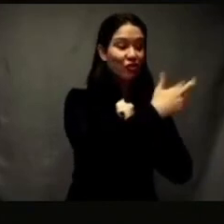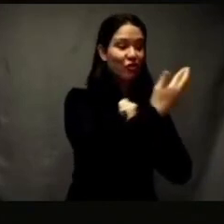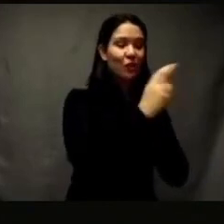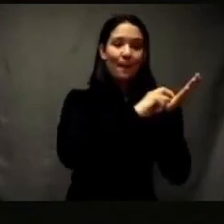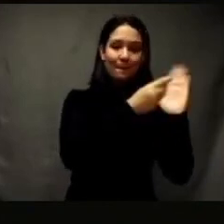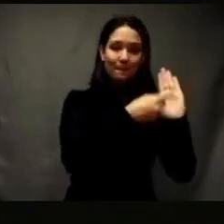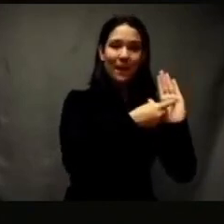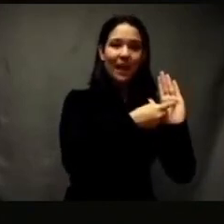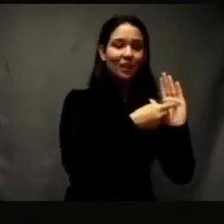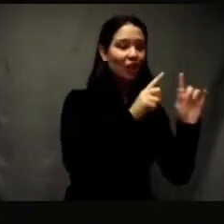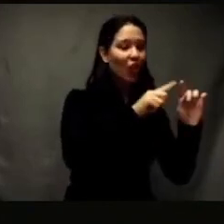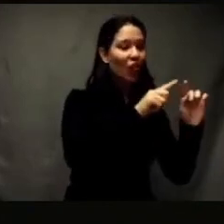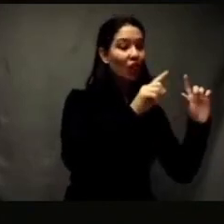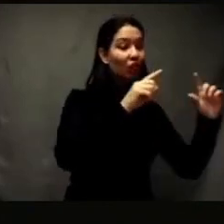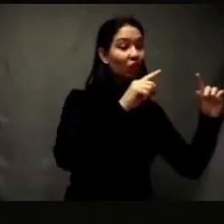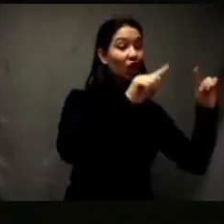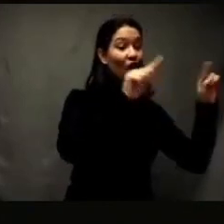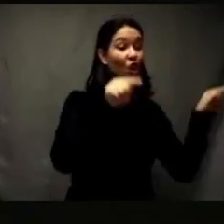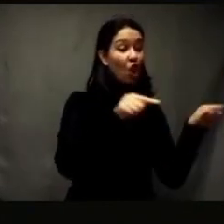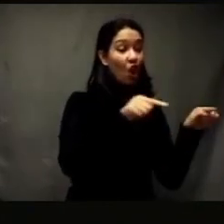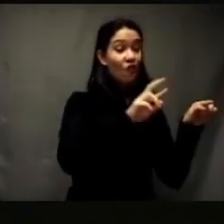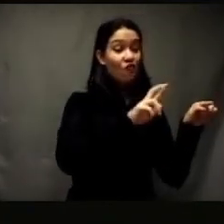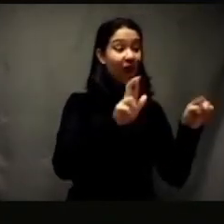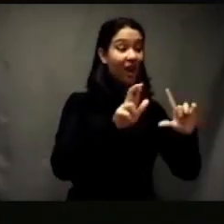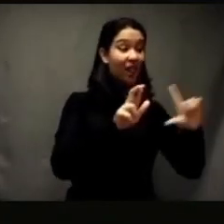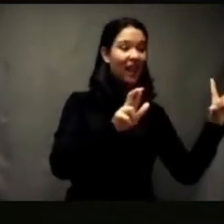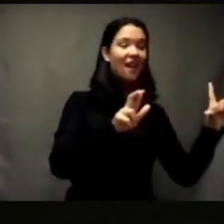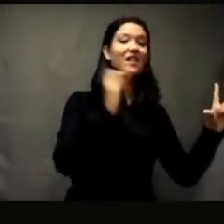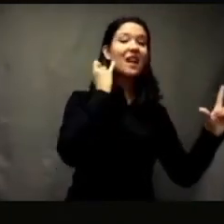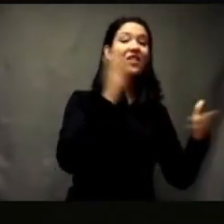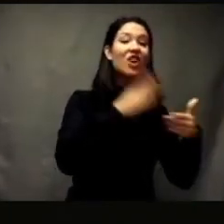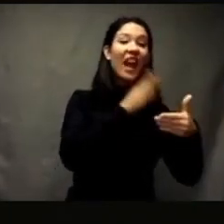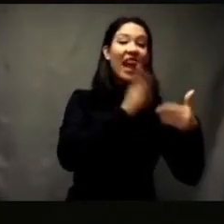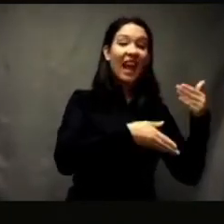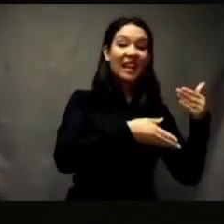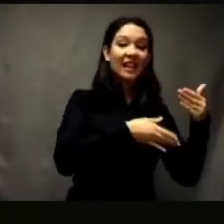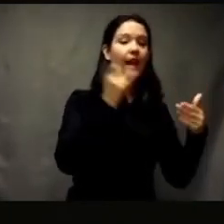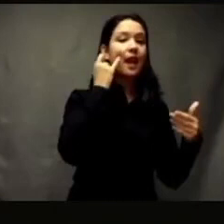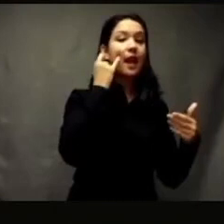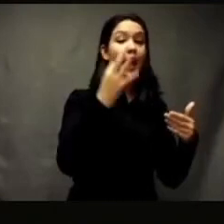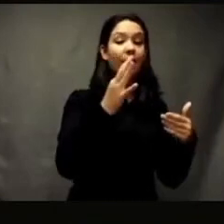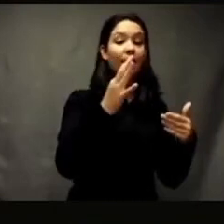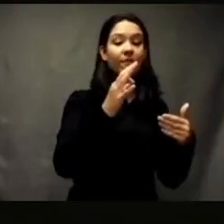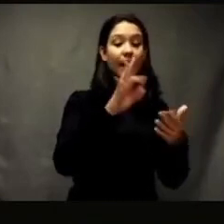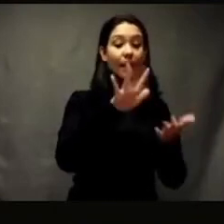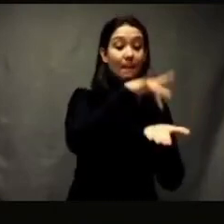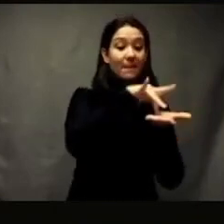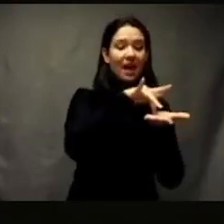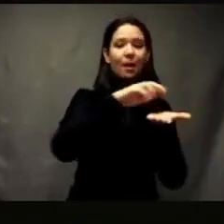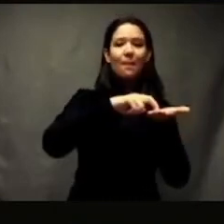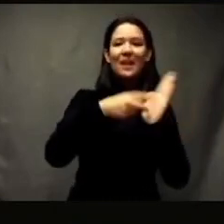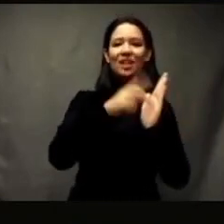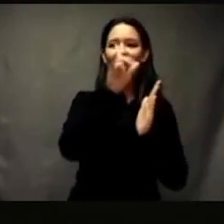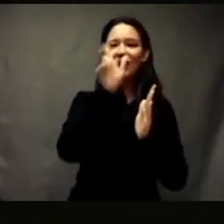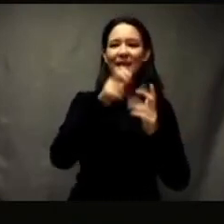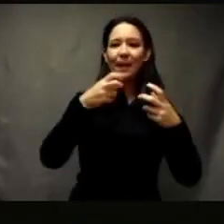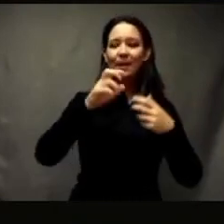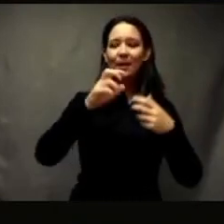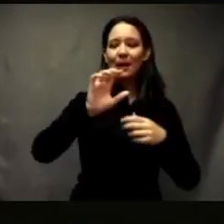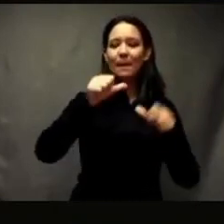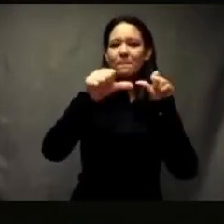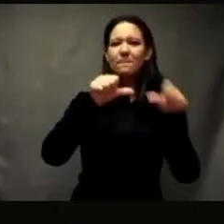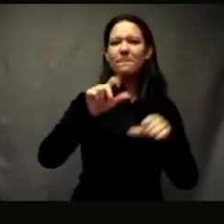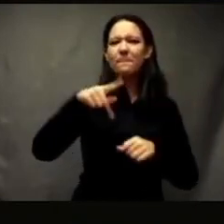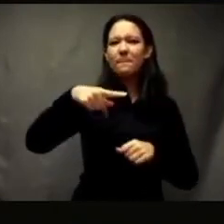they're curved on either the left or the right if they're end blocks, and then they're puzzle pieces in the middle. And here, there's just